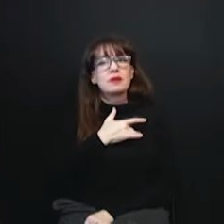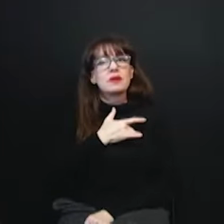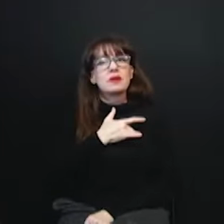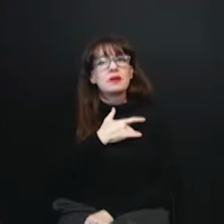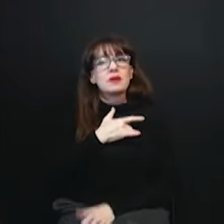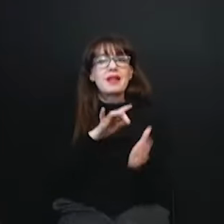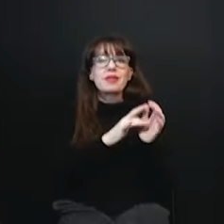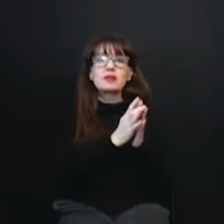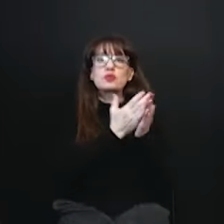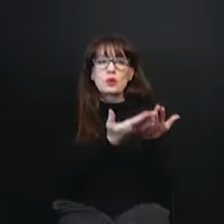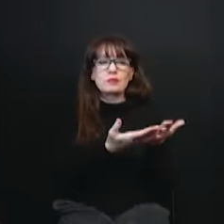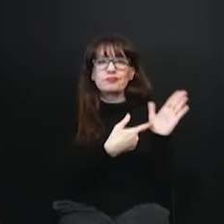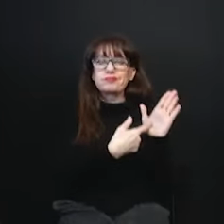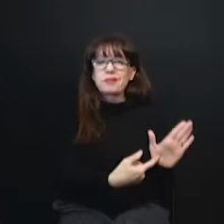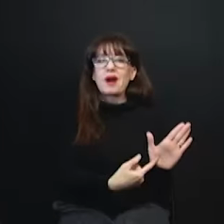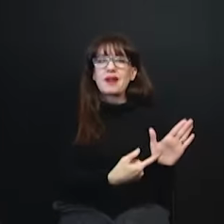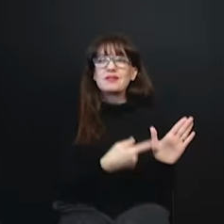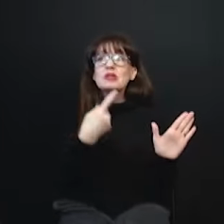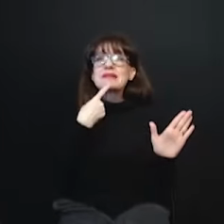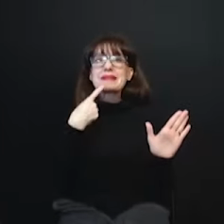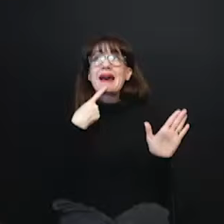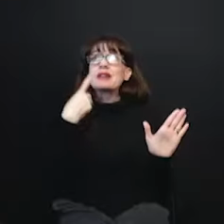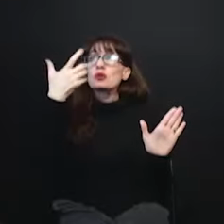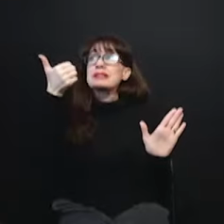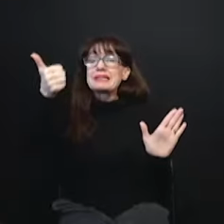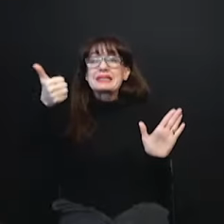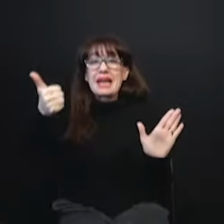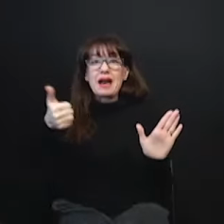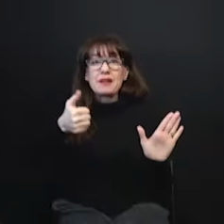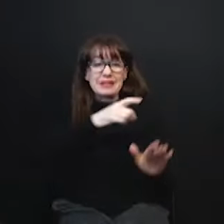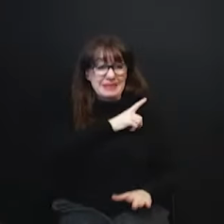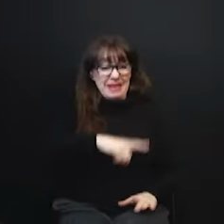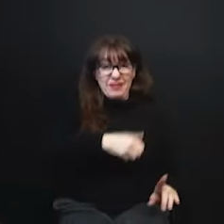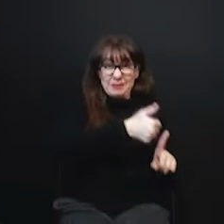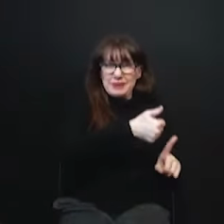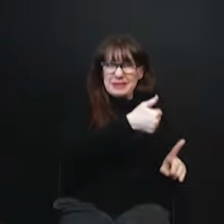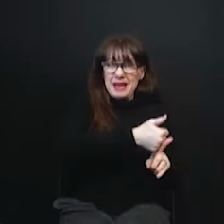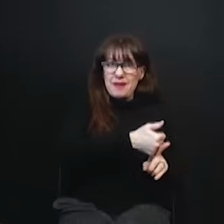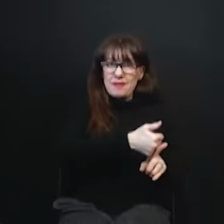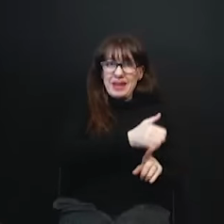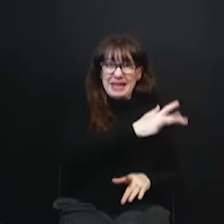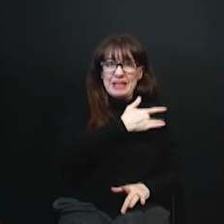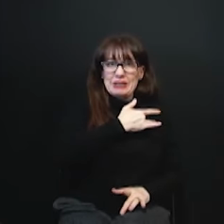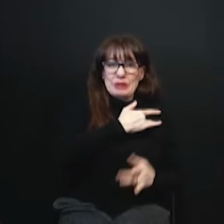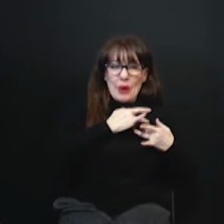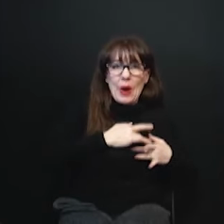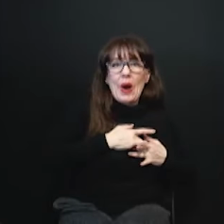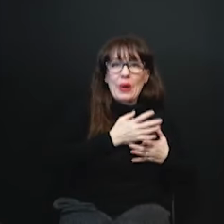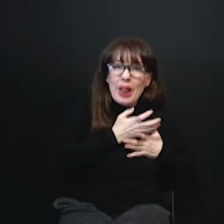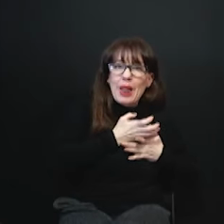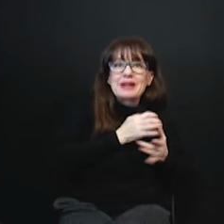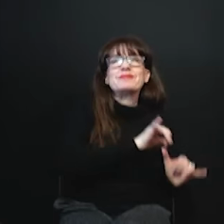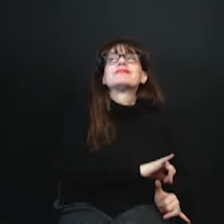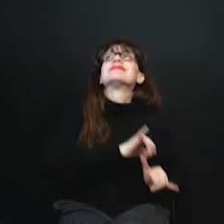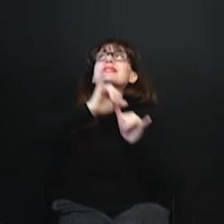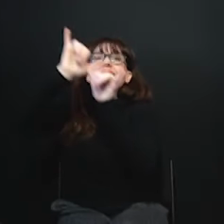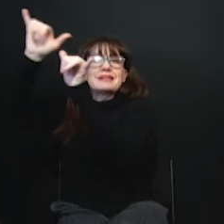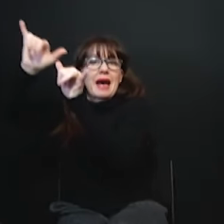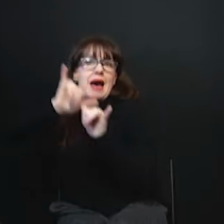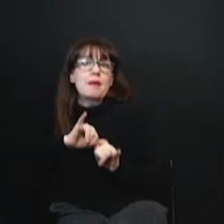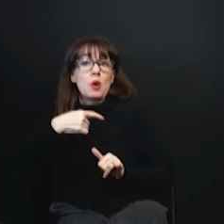As the scripture testifies, as you have said of him yourself, he was a man after your heart. And Lord, we long to be like David